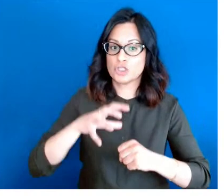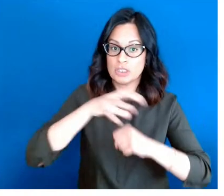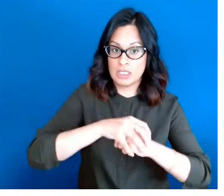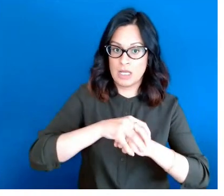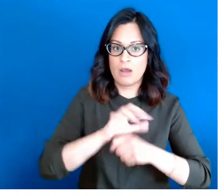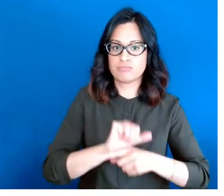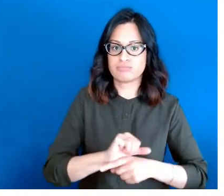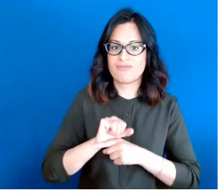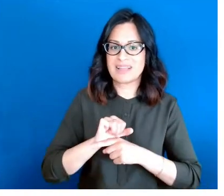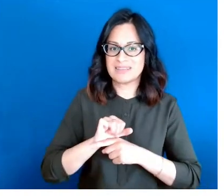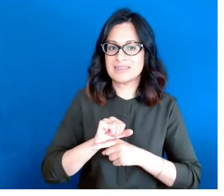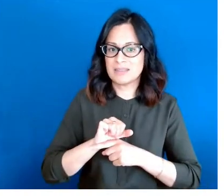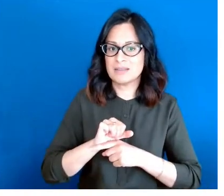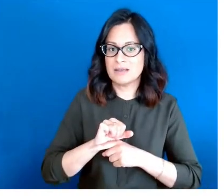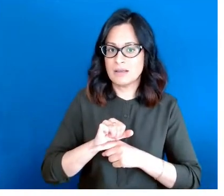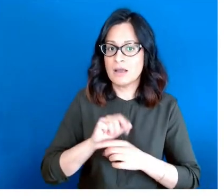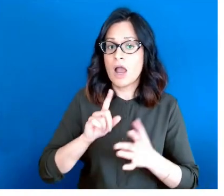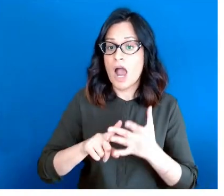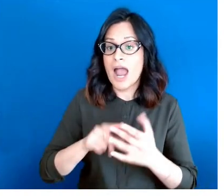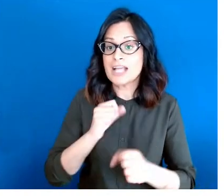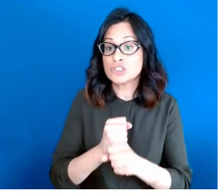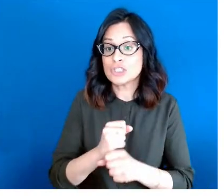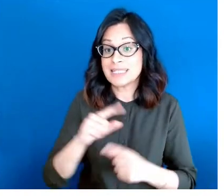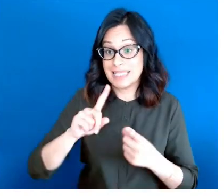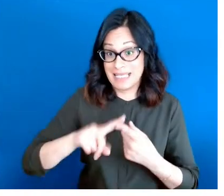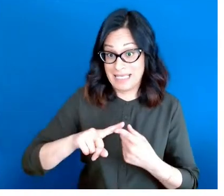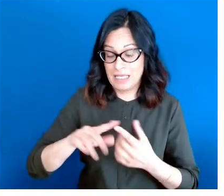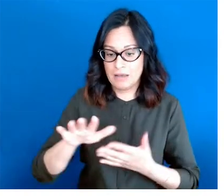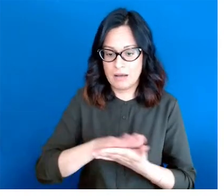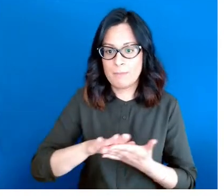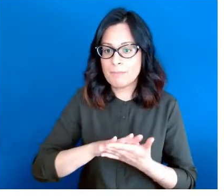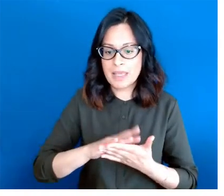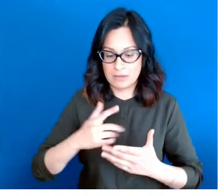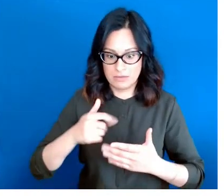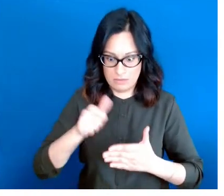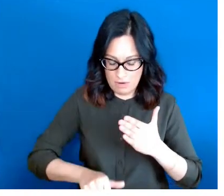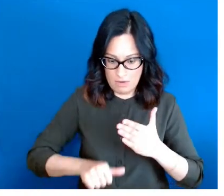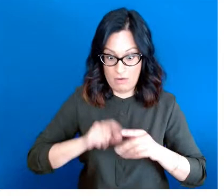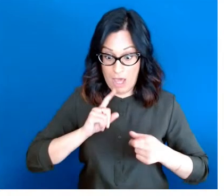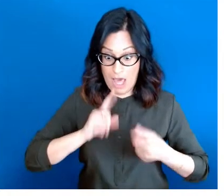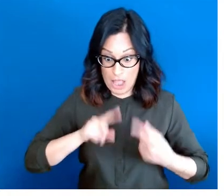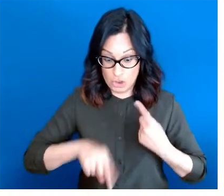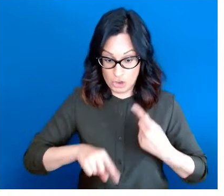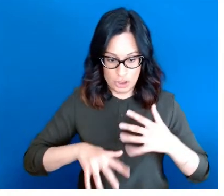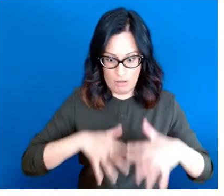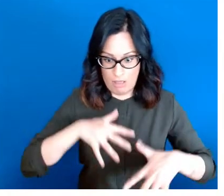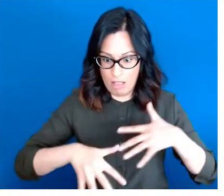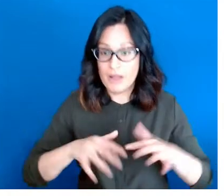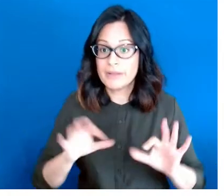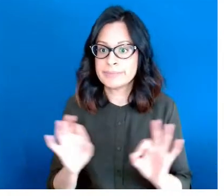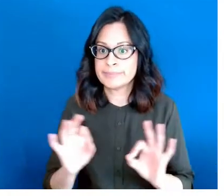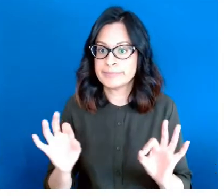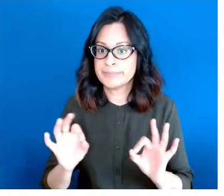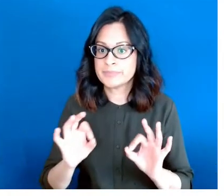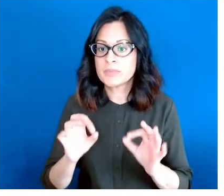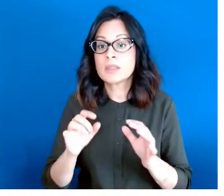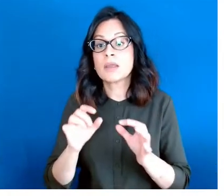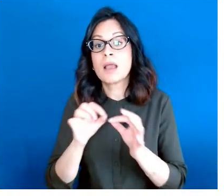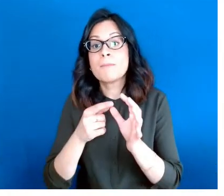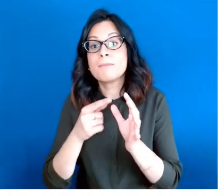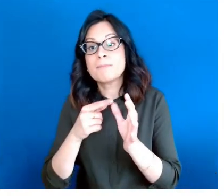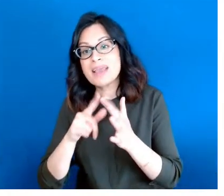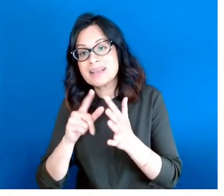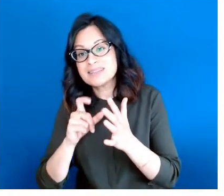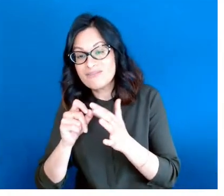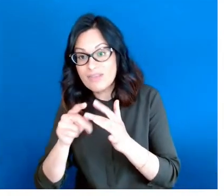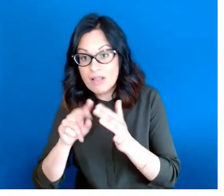the IgE antibodies and thus prevent activation of the mast cells and basophils. And you will not get